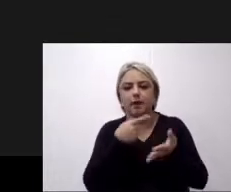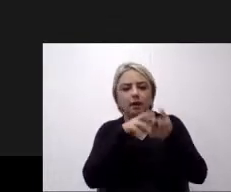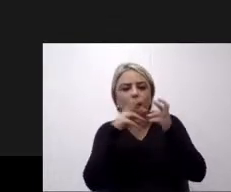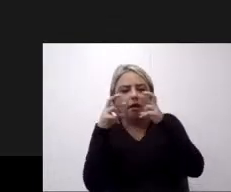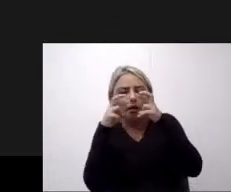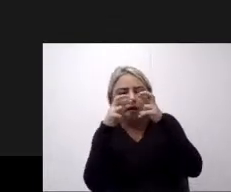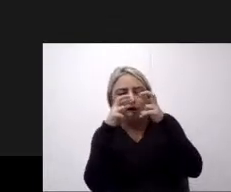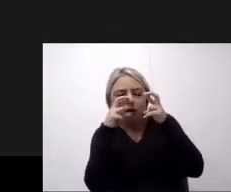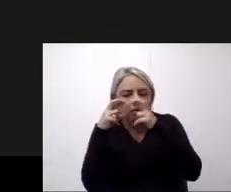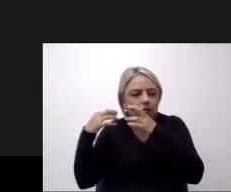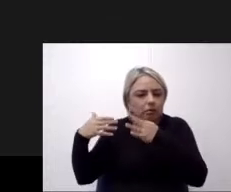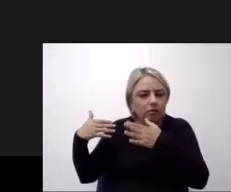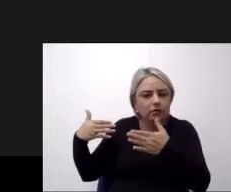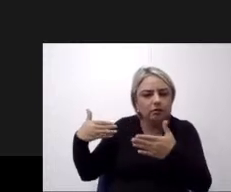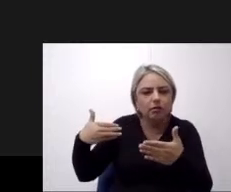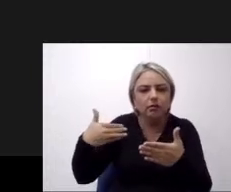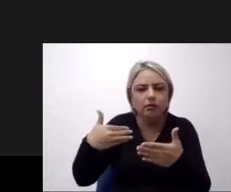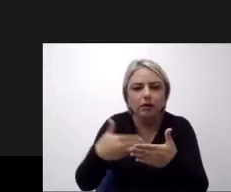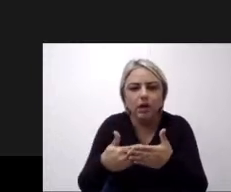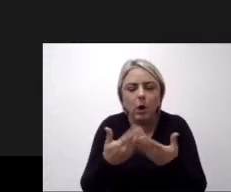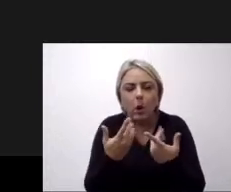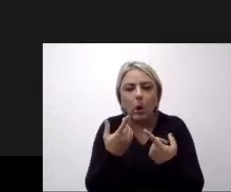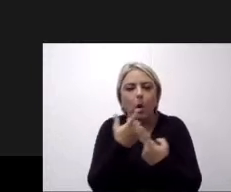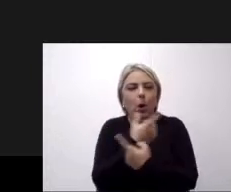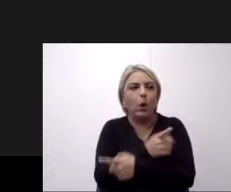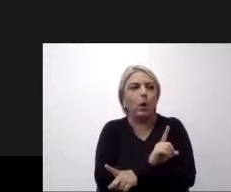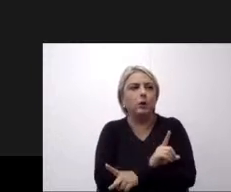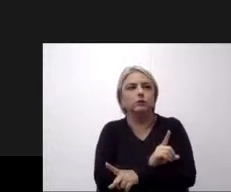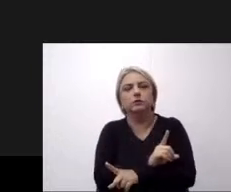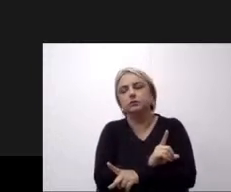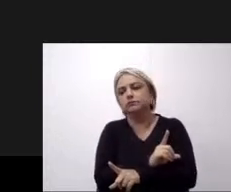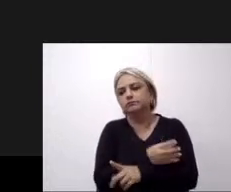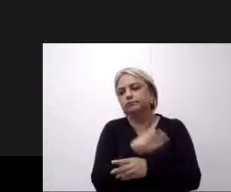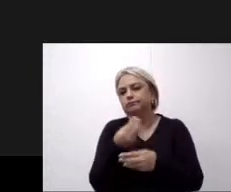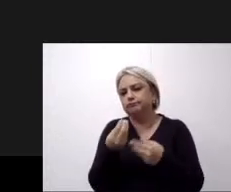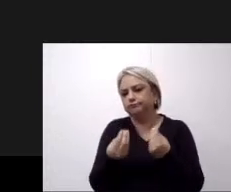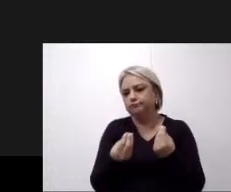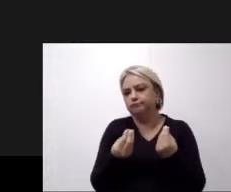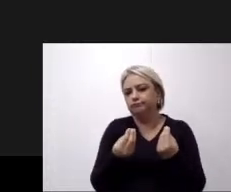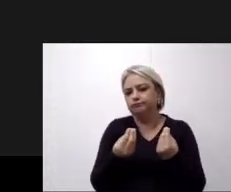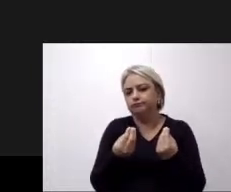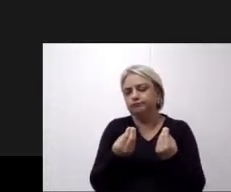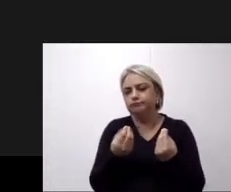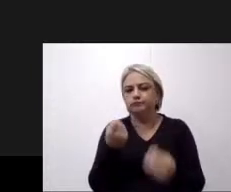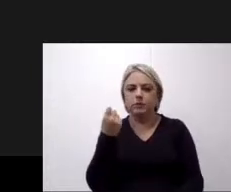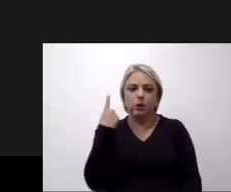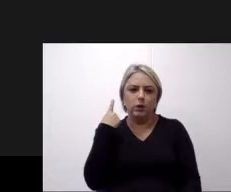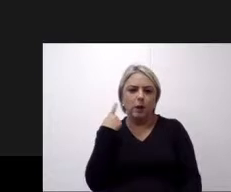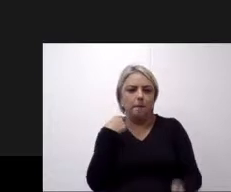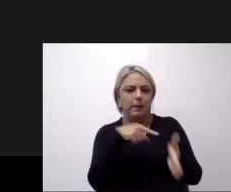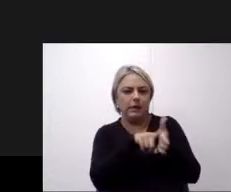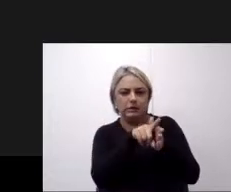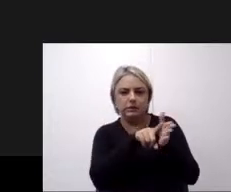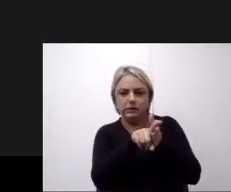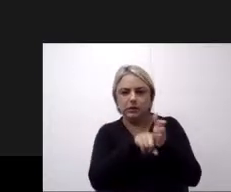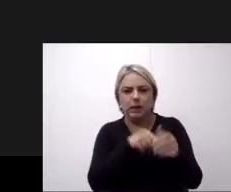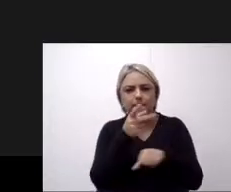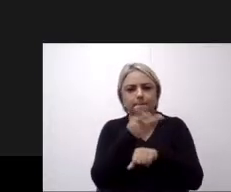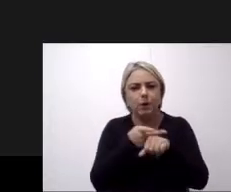cases against X, or searches for material evidence. As a consequence,